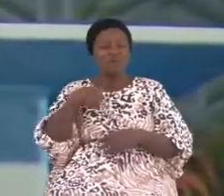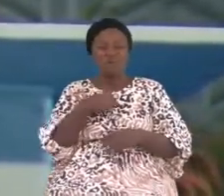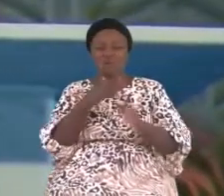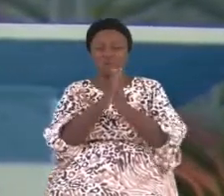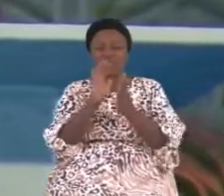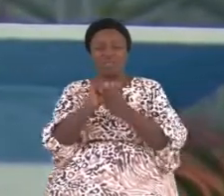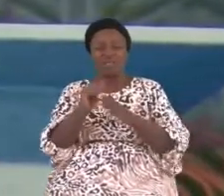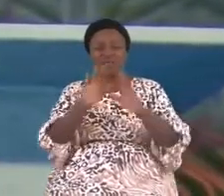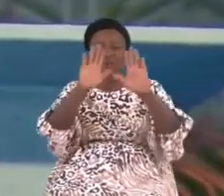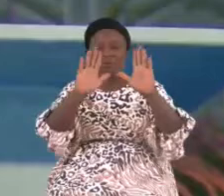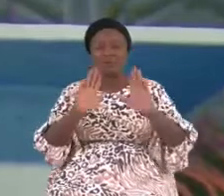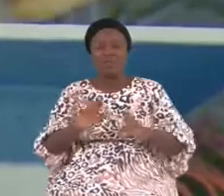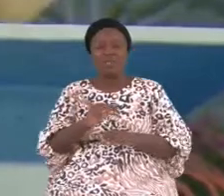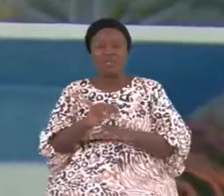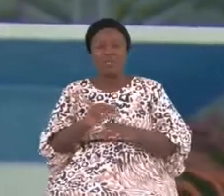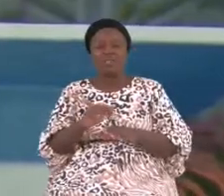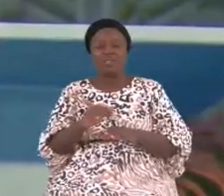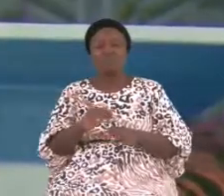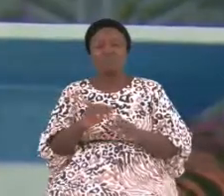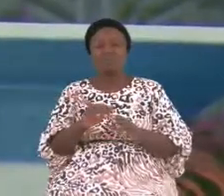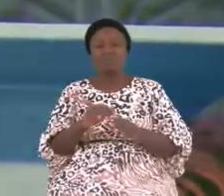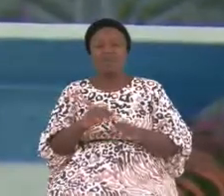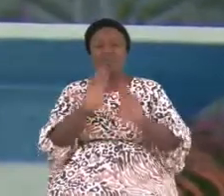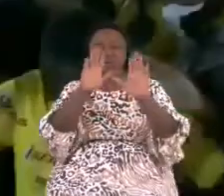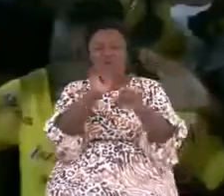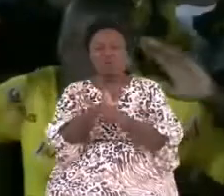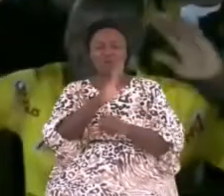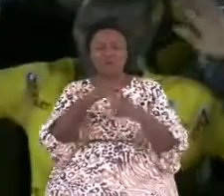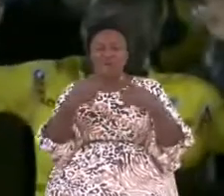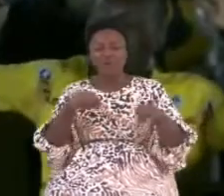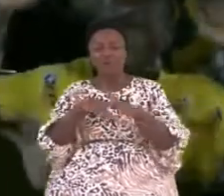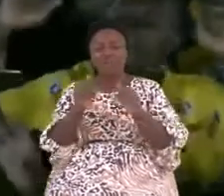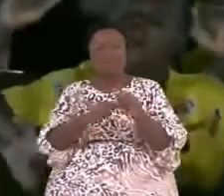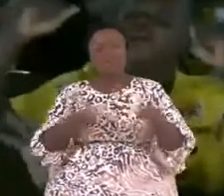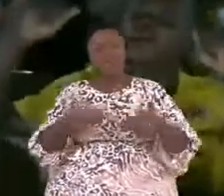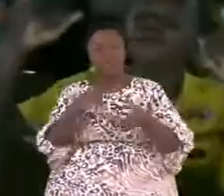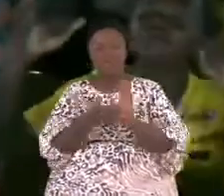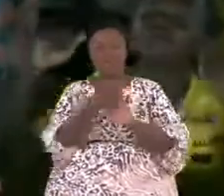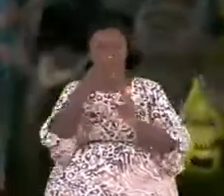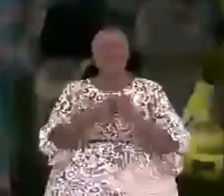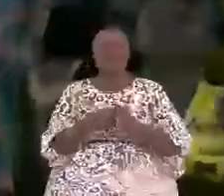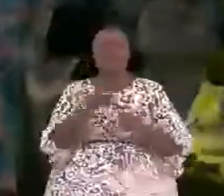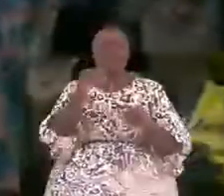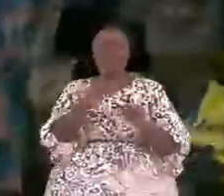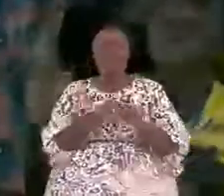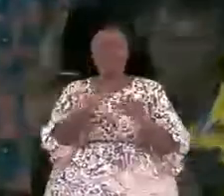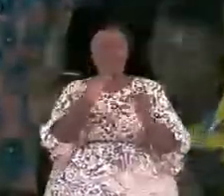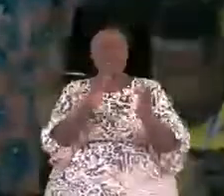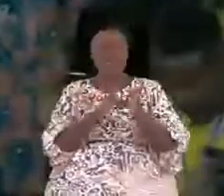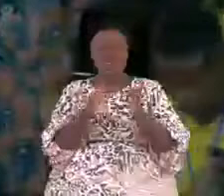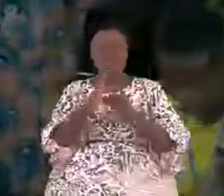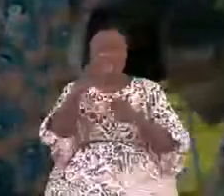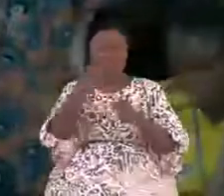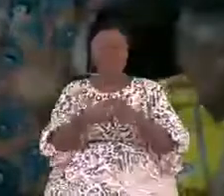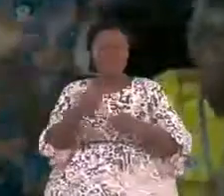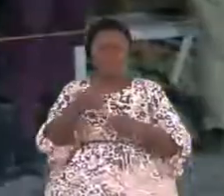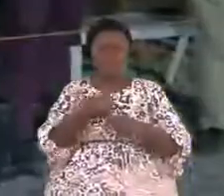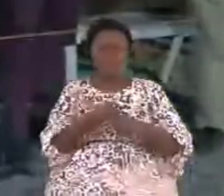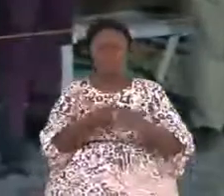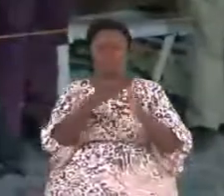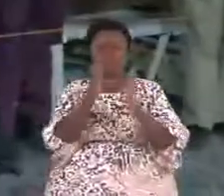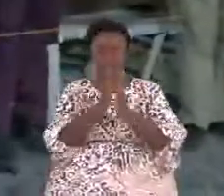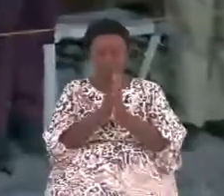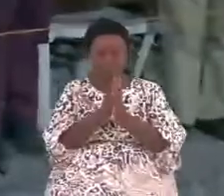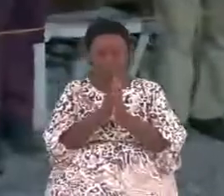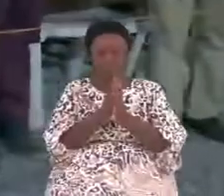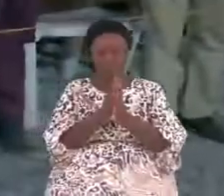mighty miracle will happen in every life. In Jesus' name we pray.